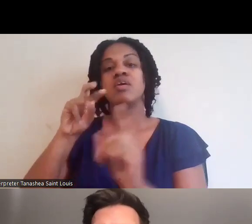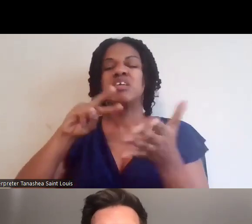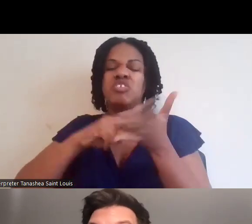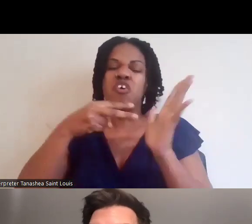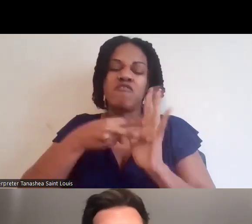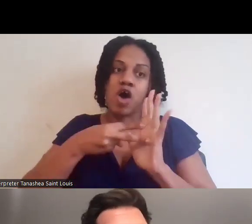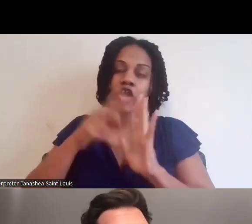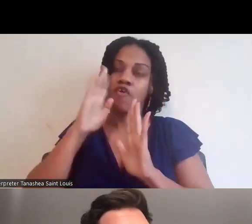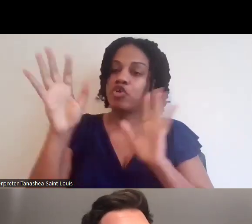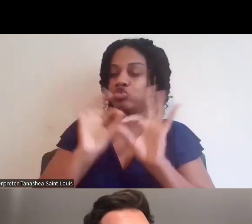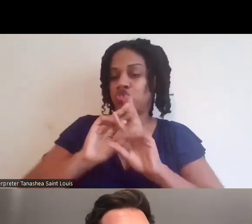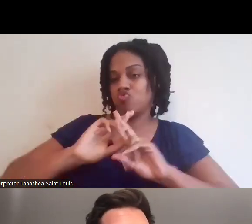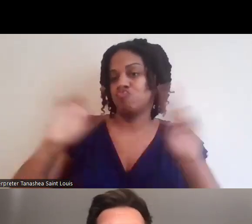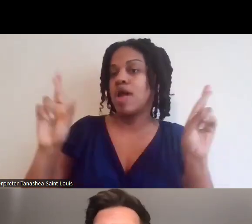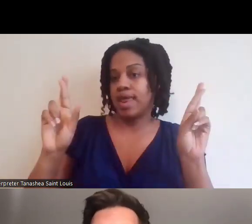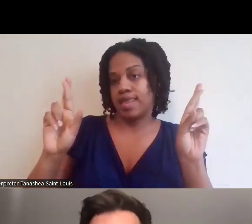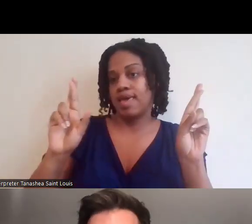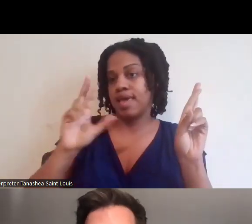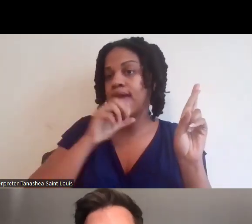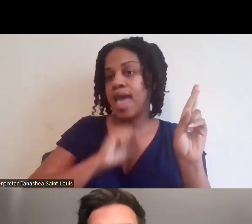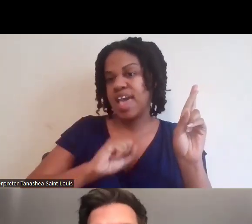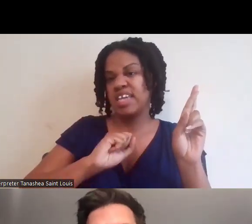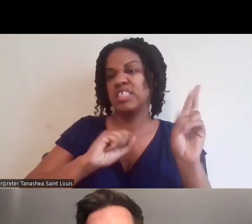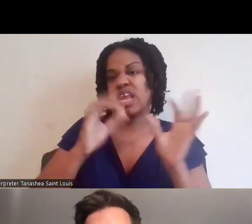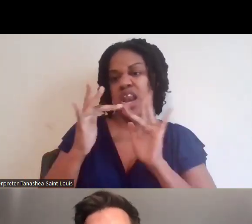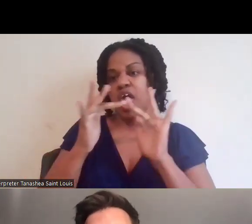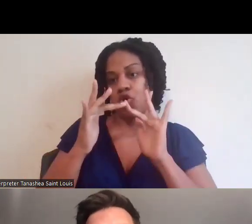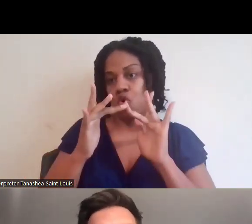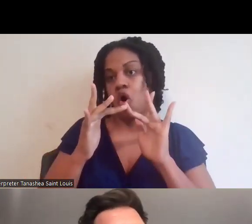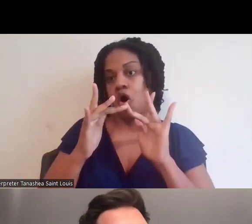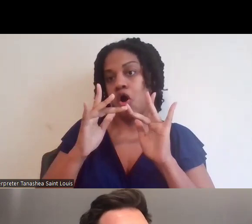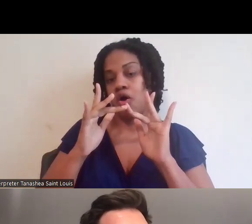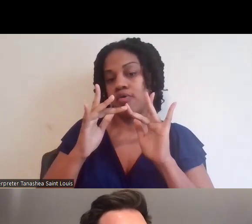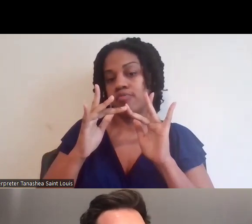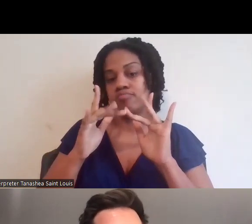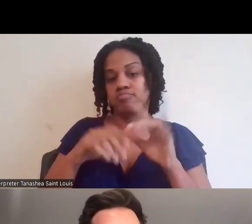future-ready California aging network with actionable recommendations.